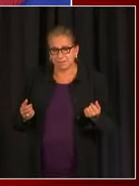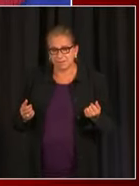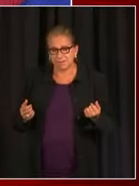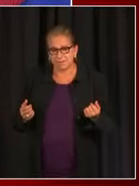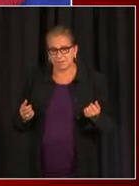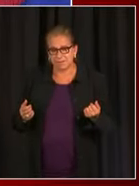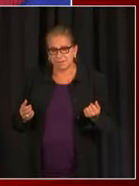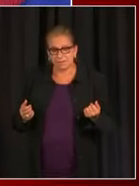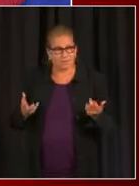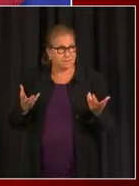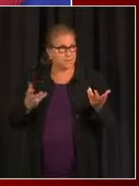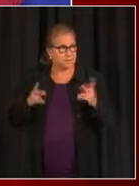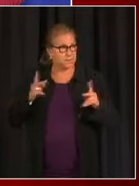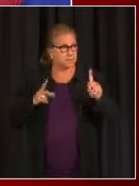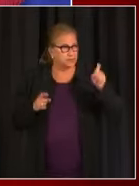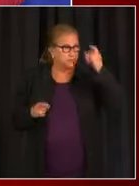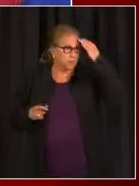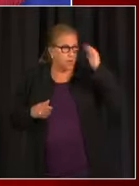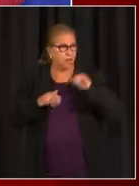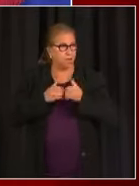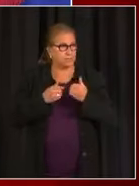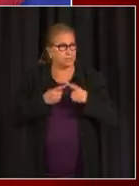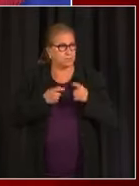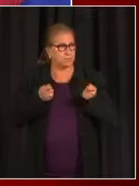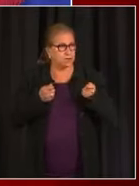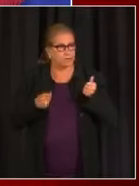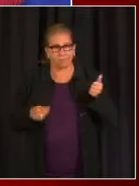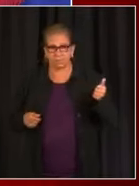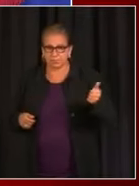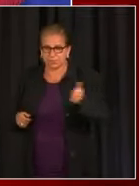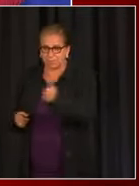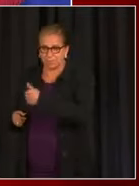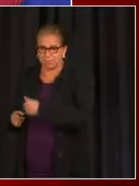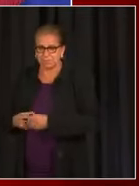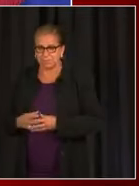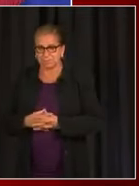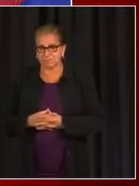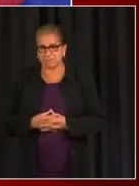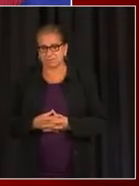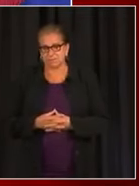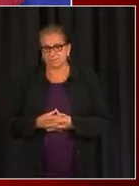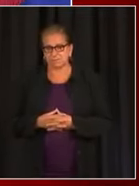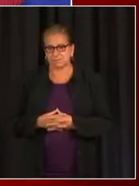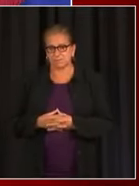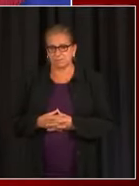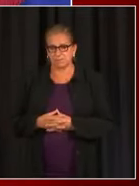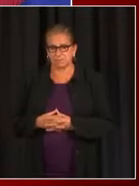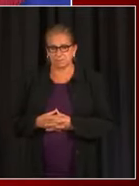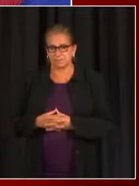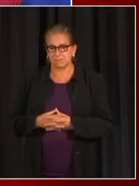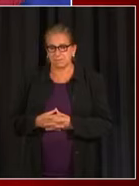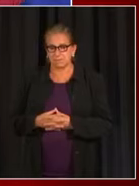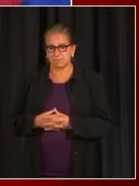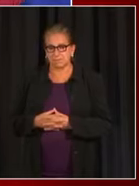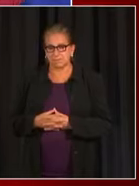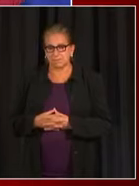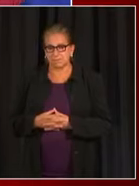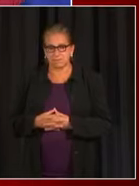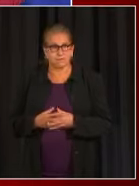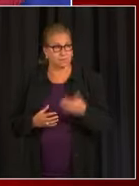come into a room. More than that, you know, we have stood up an entire hospital in an alternate